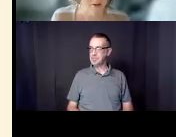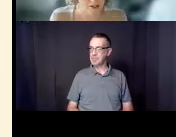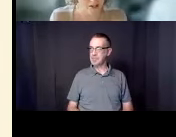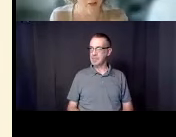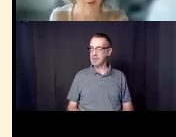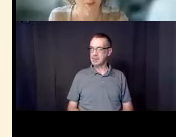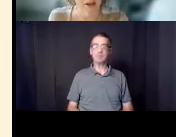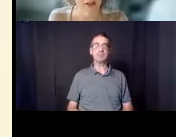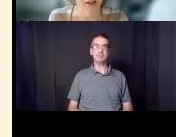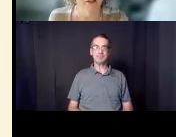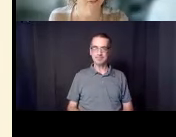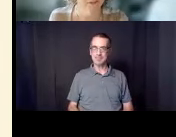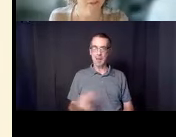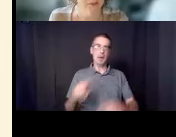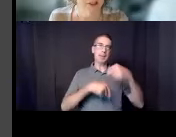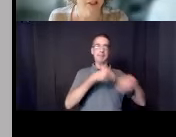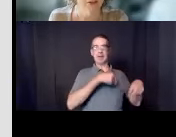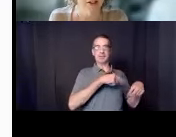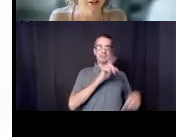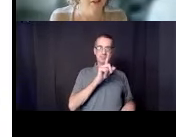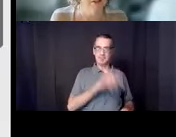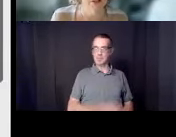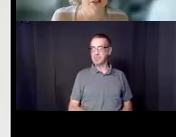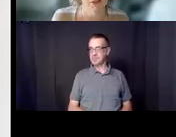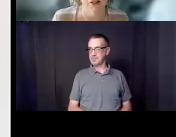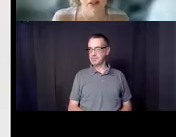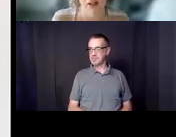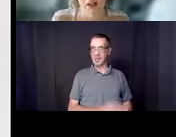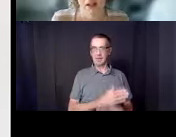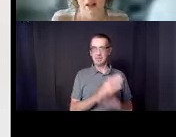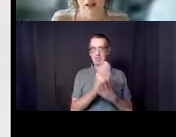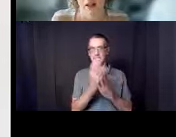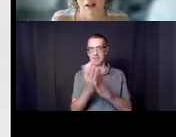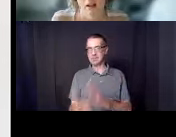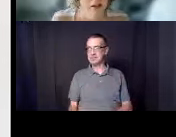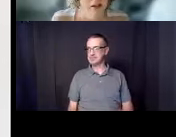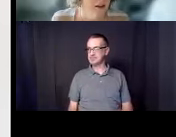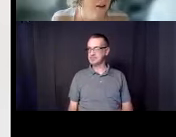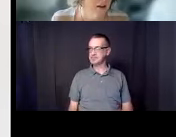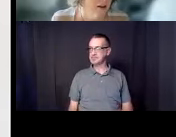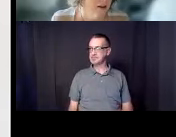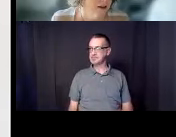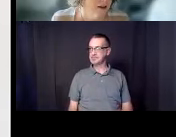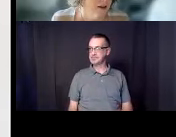Oh gosh, no, it went back. Let's see if I can do this differently.